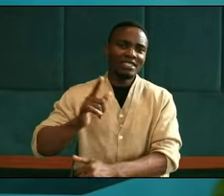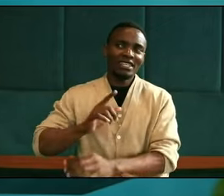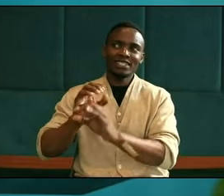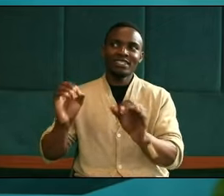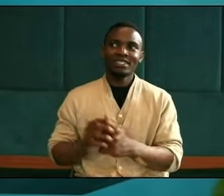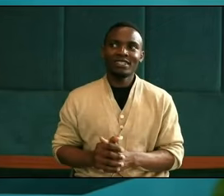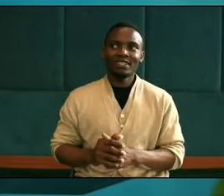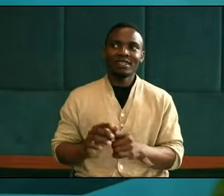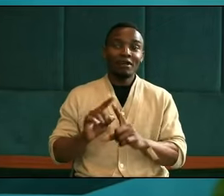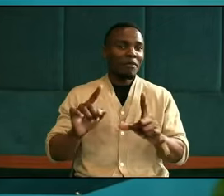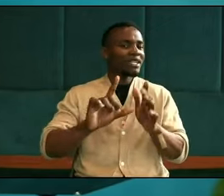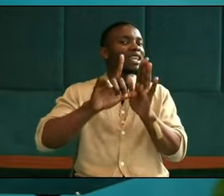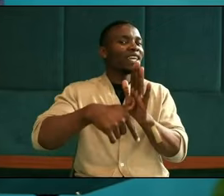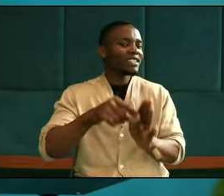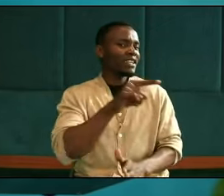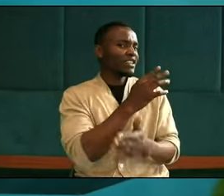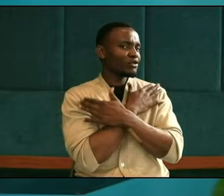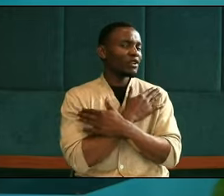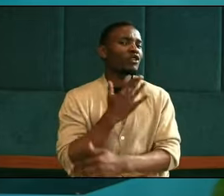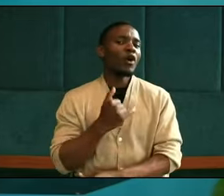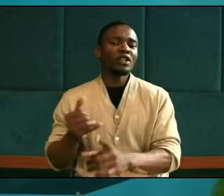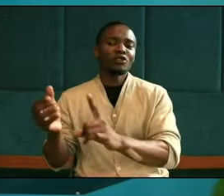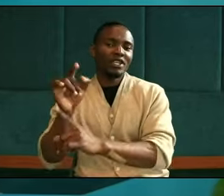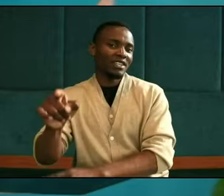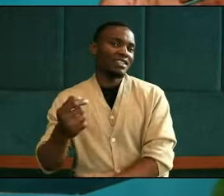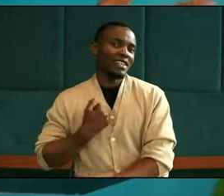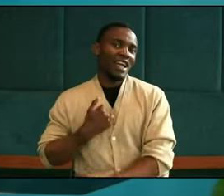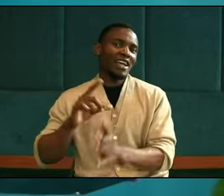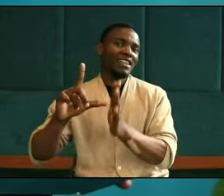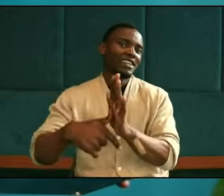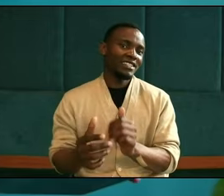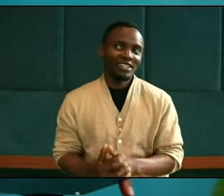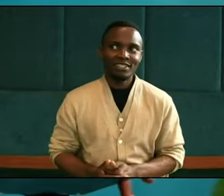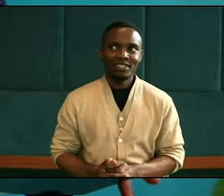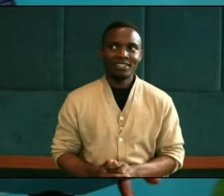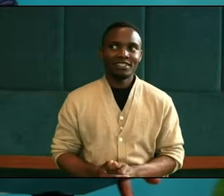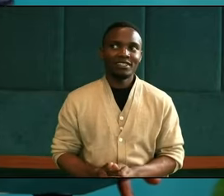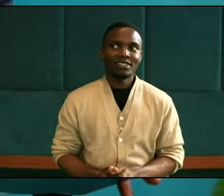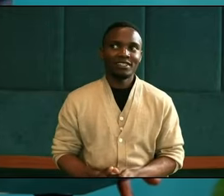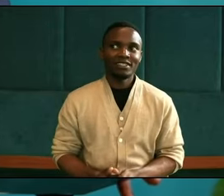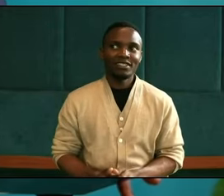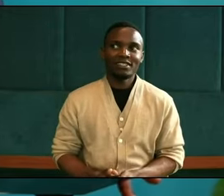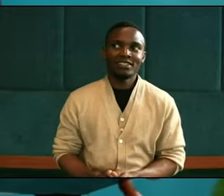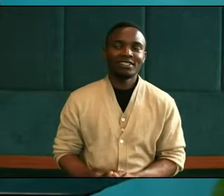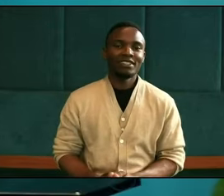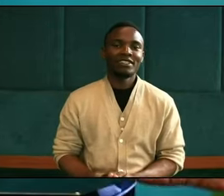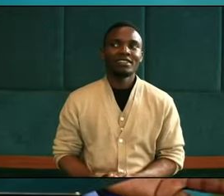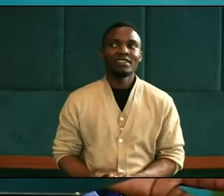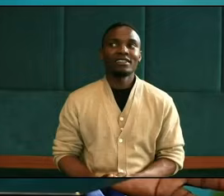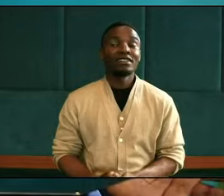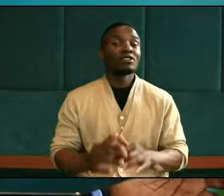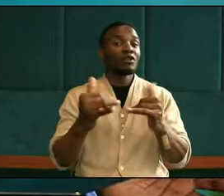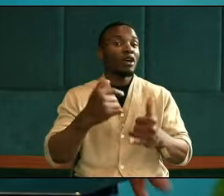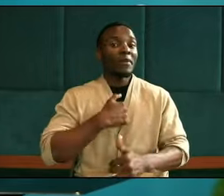I found him trying to hook this lady to another man. Well, I thank God I married the lady whom I married. I didn't marry that one anyway. All